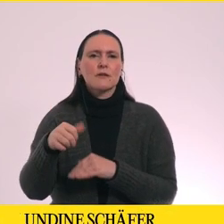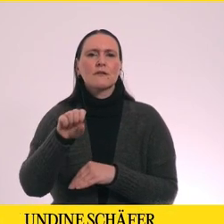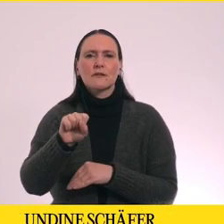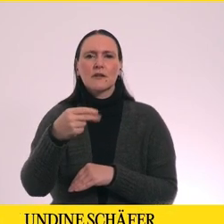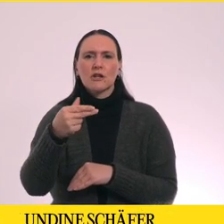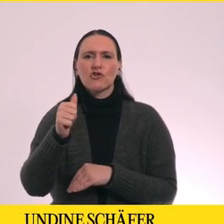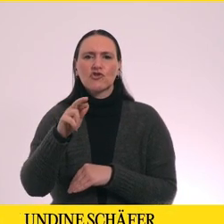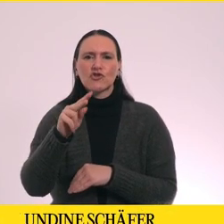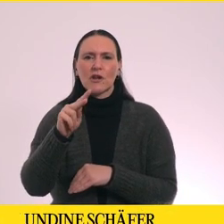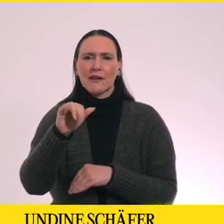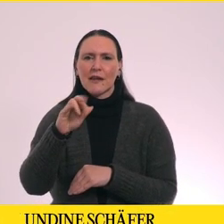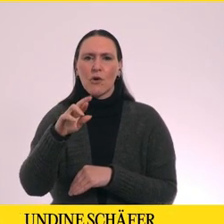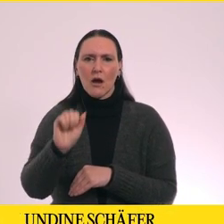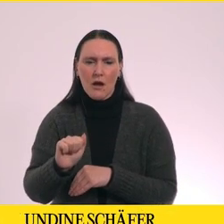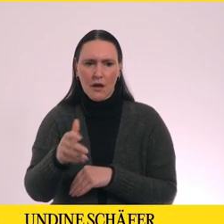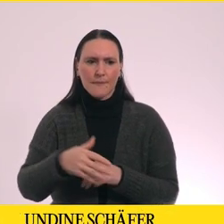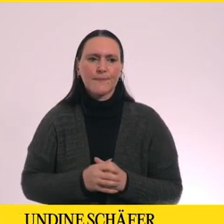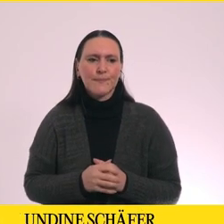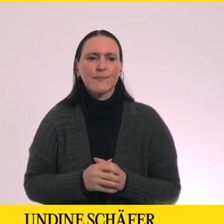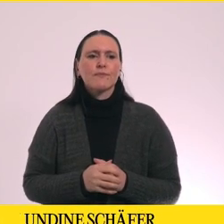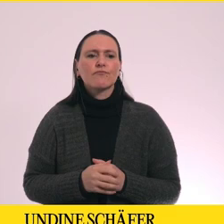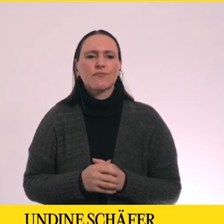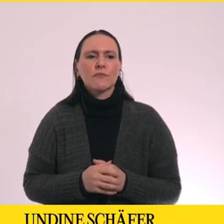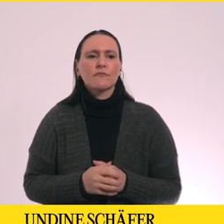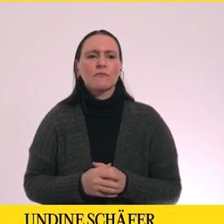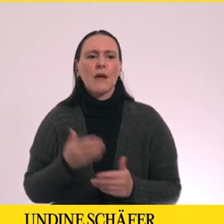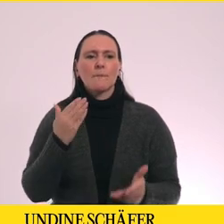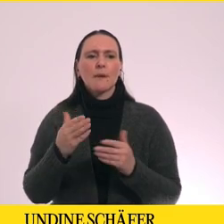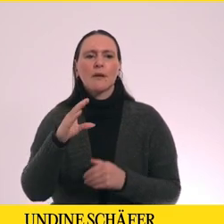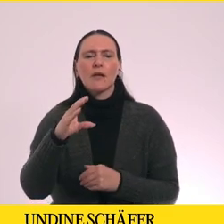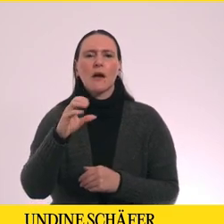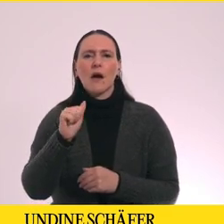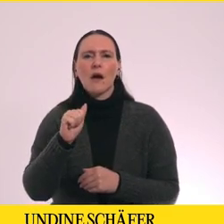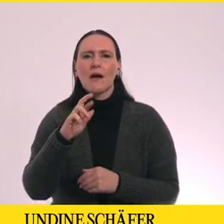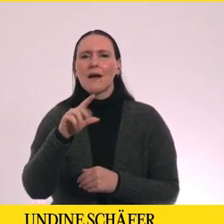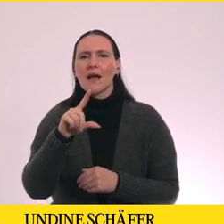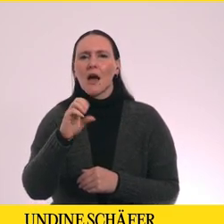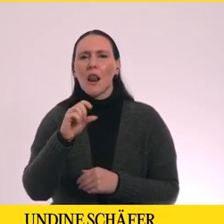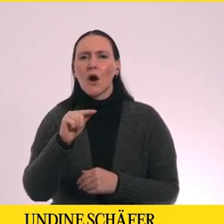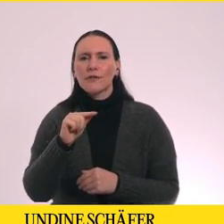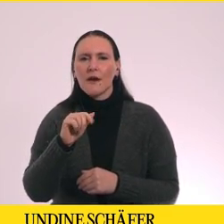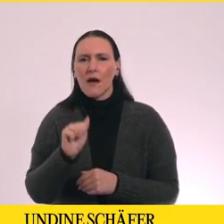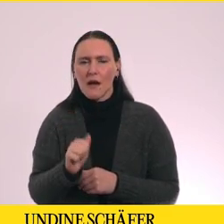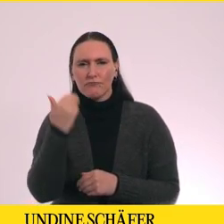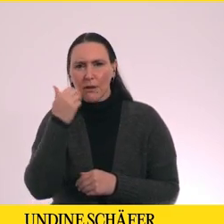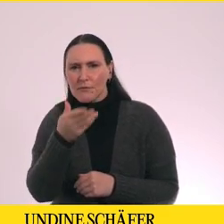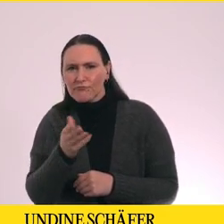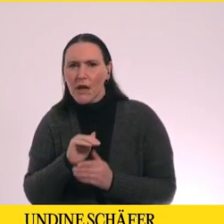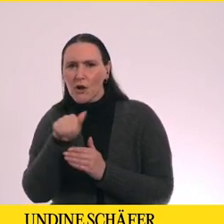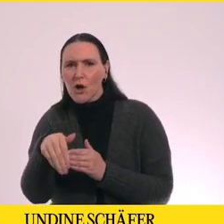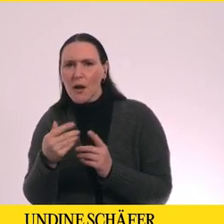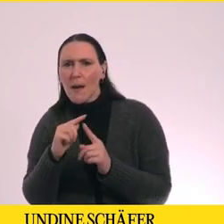So I wondered, Carlotta, can you just say something about Shakira and her work at Trampoline House?